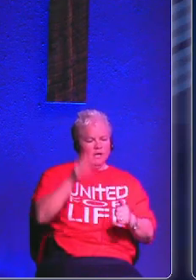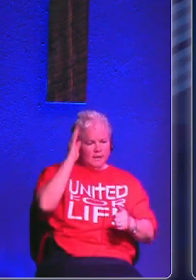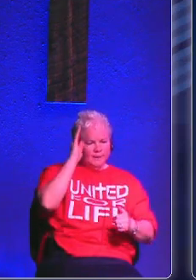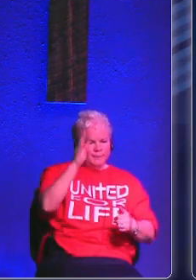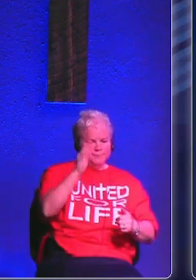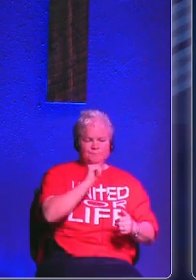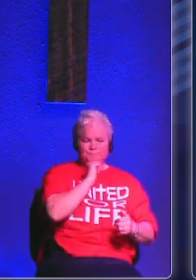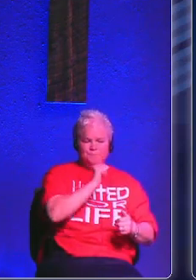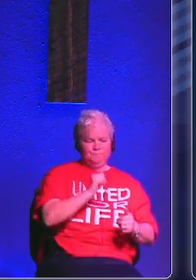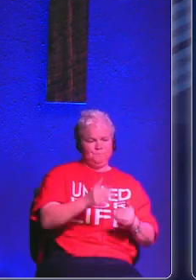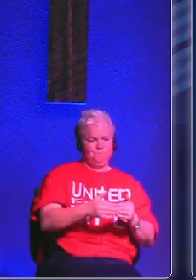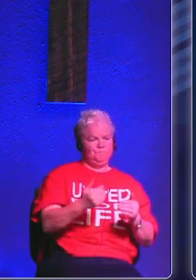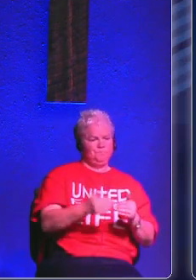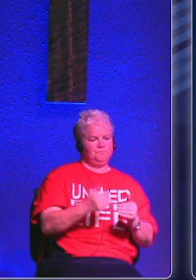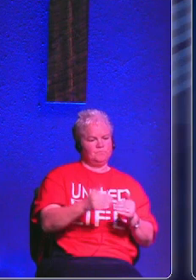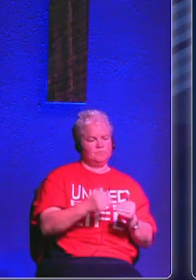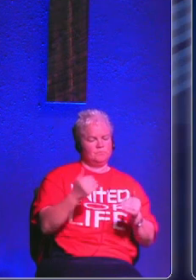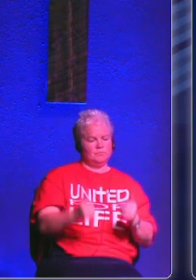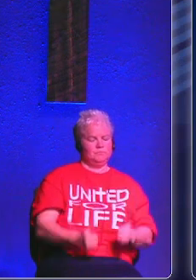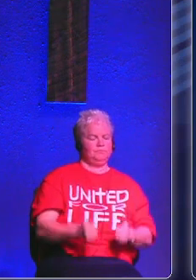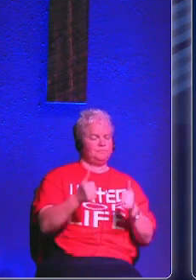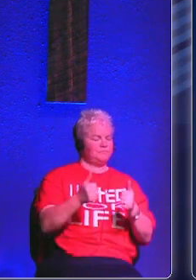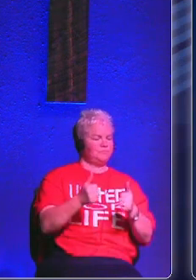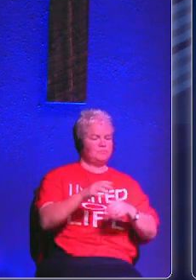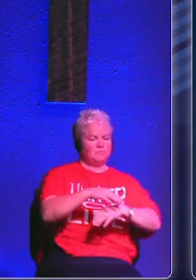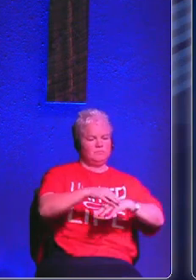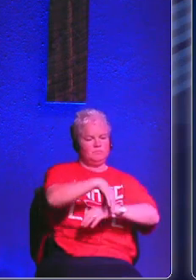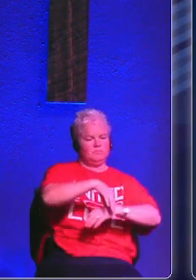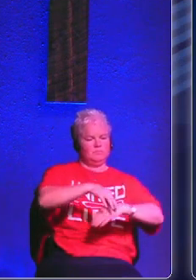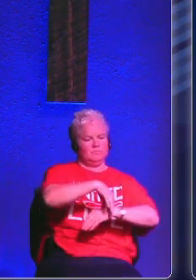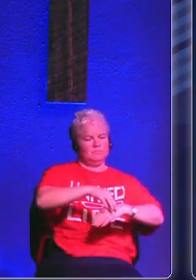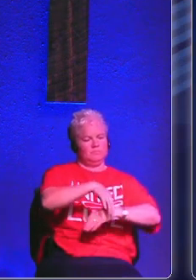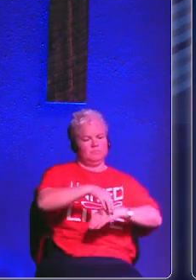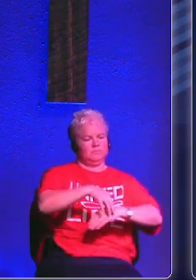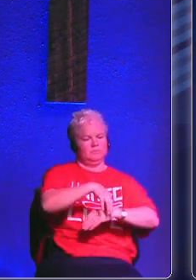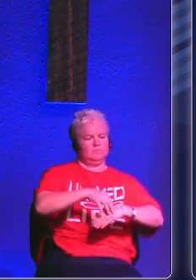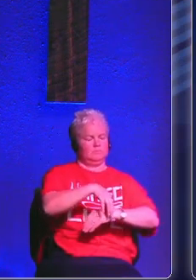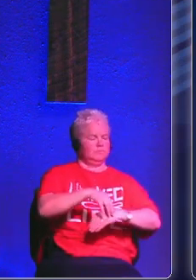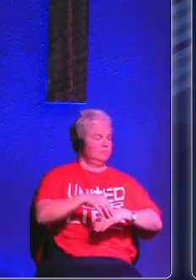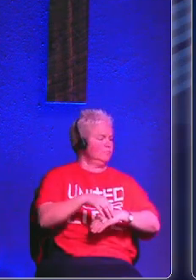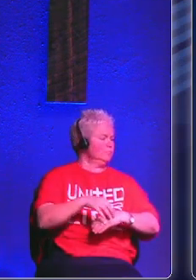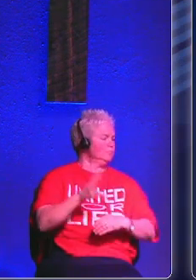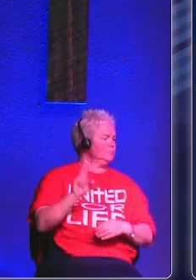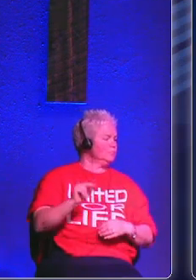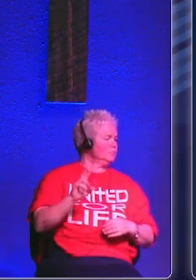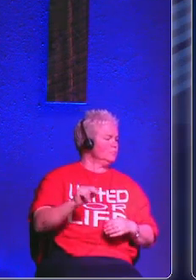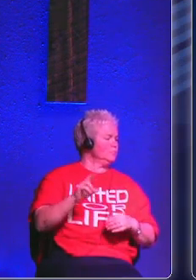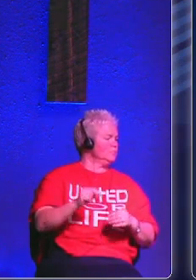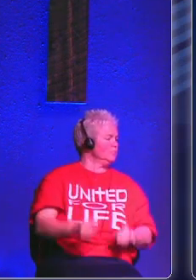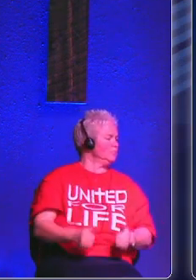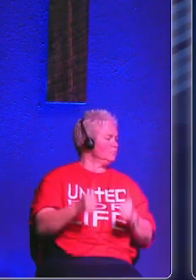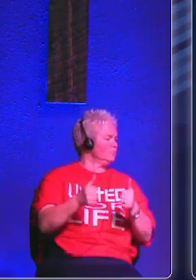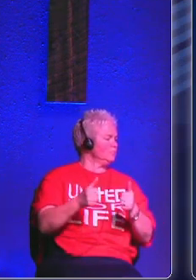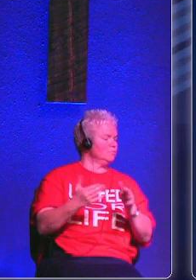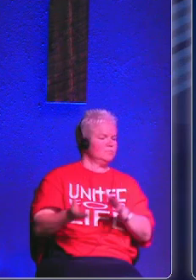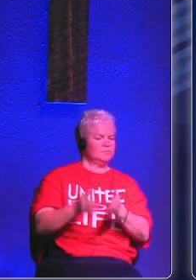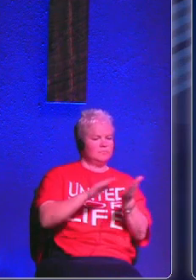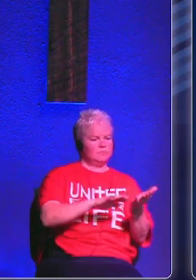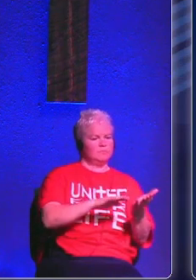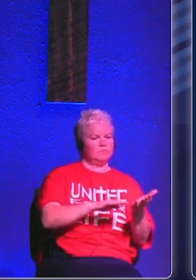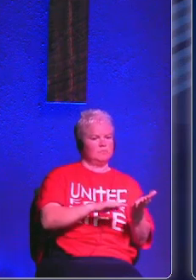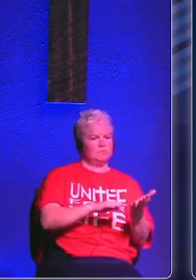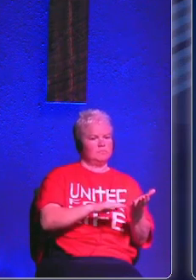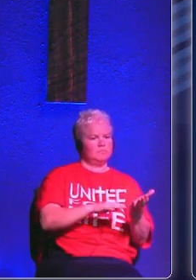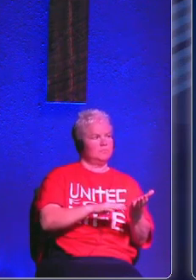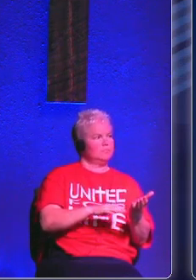life would not be easy? Because he lived a life here on earth. He lived a life here on earth like none of us will ever live. He died a death